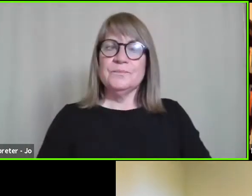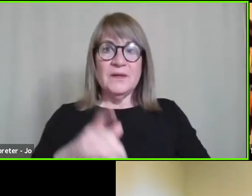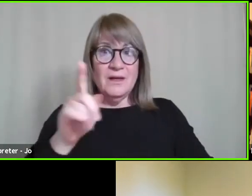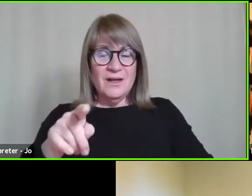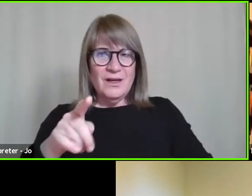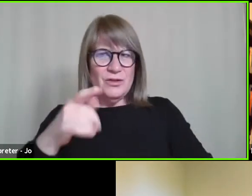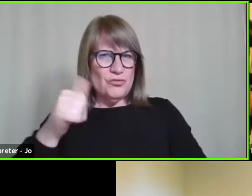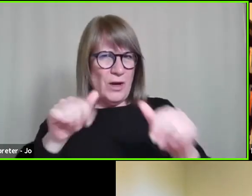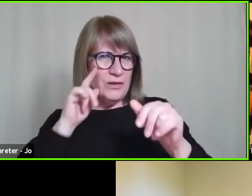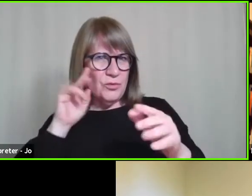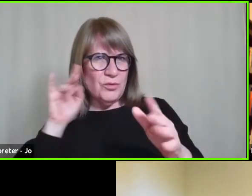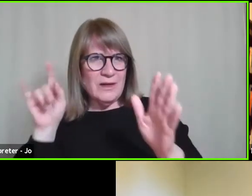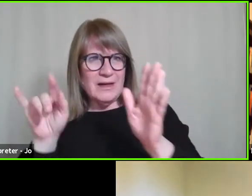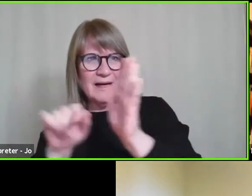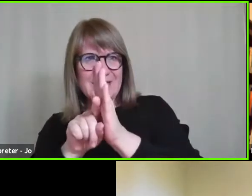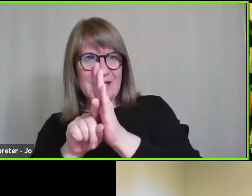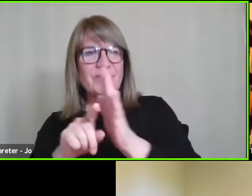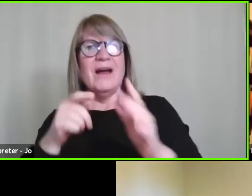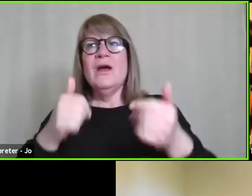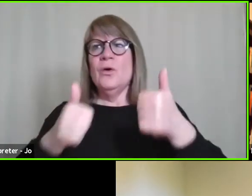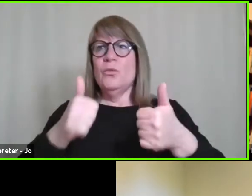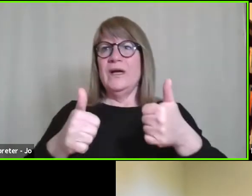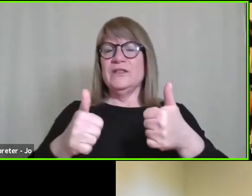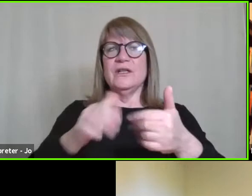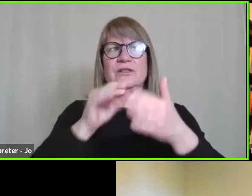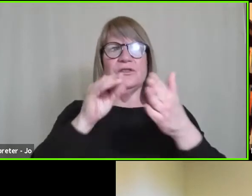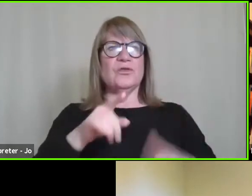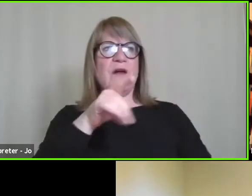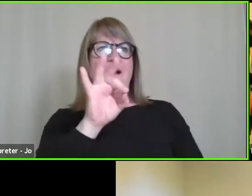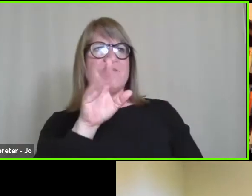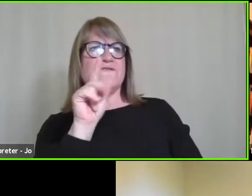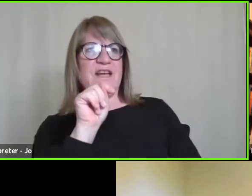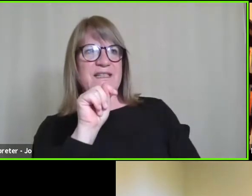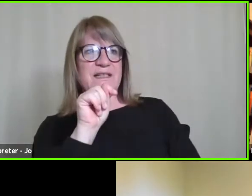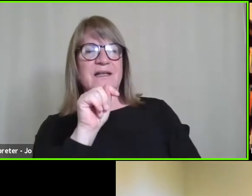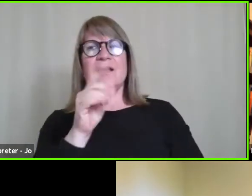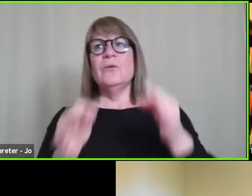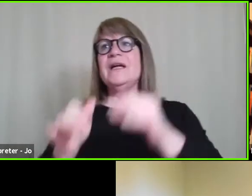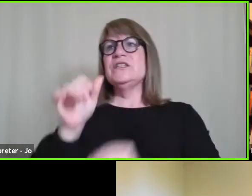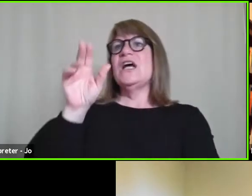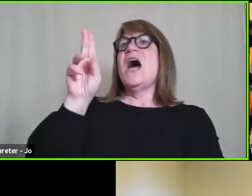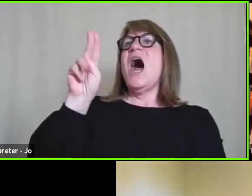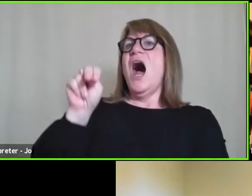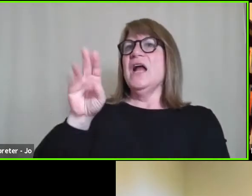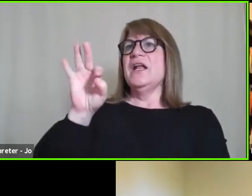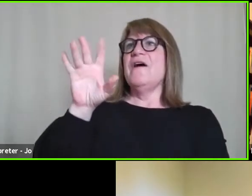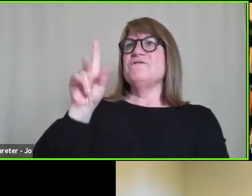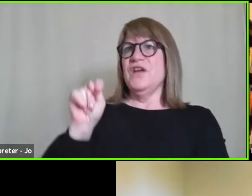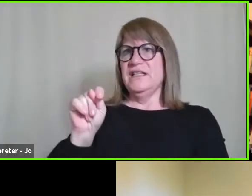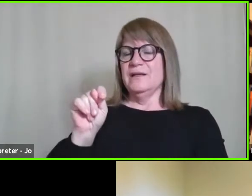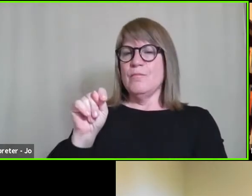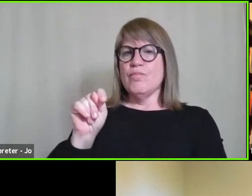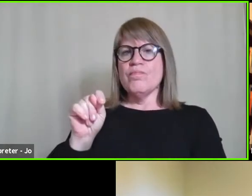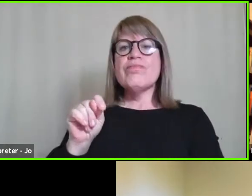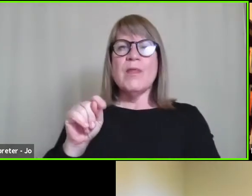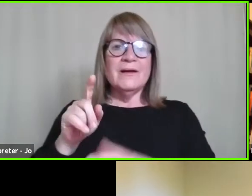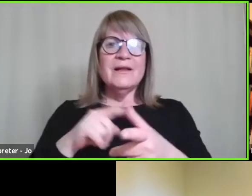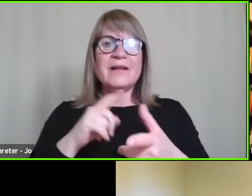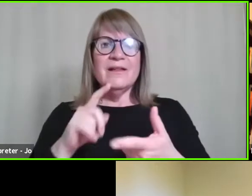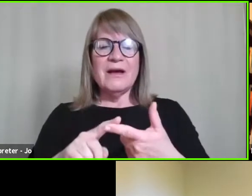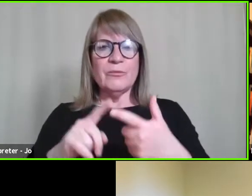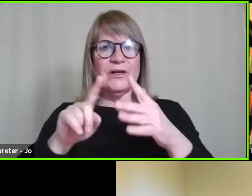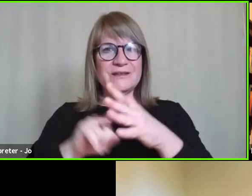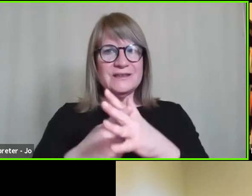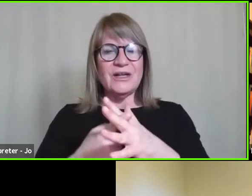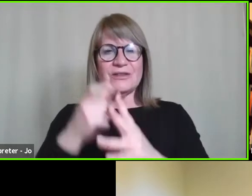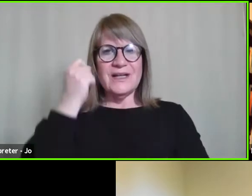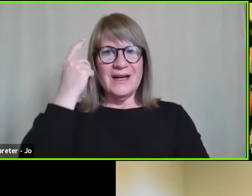unfit but when we create education as a place for shared meaning making what we've begun begin to realize and affirm is that we're always going to be